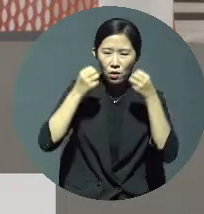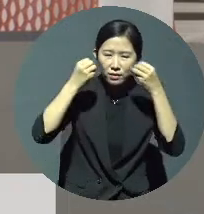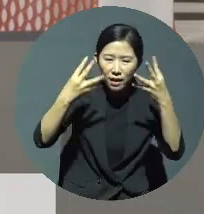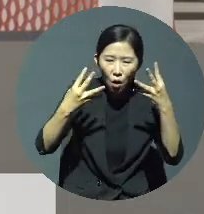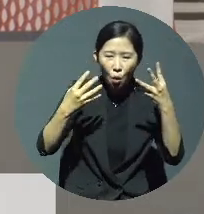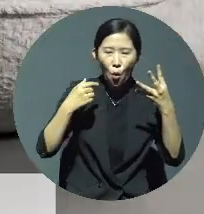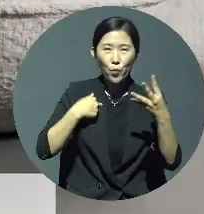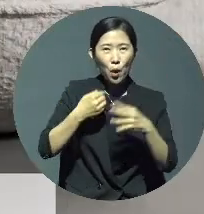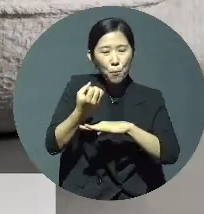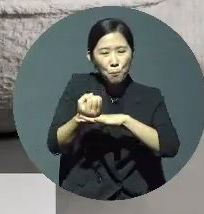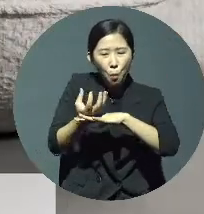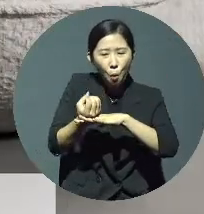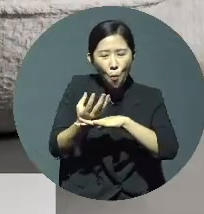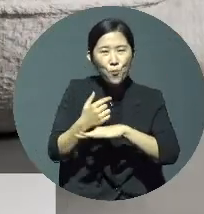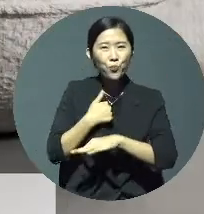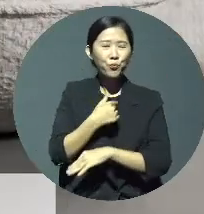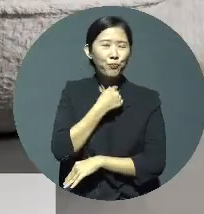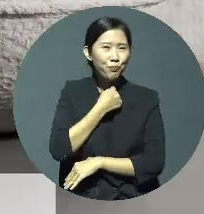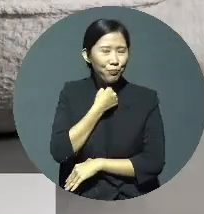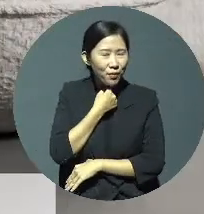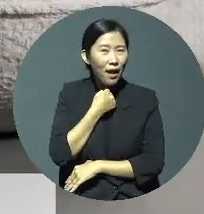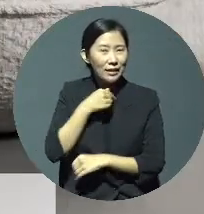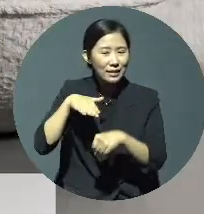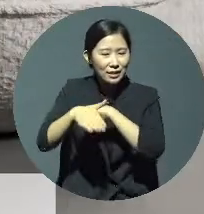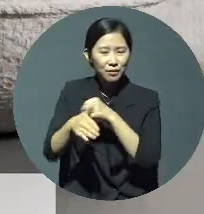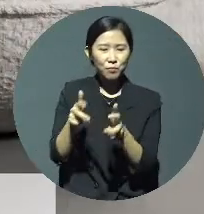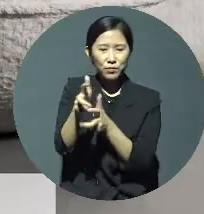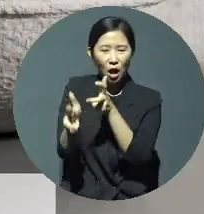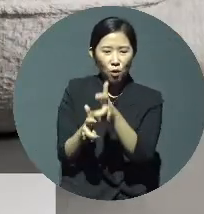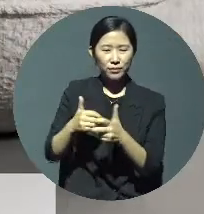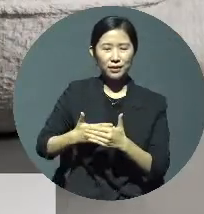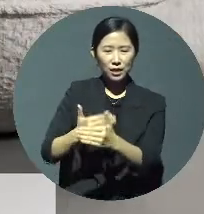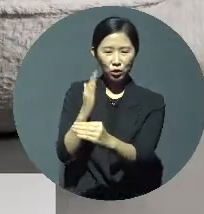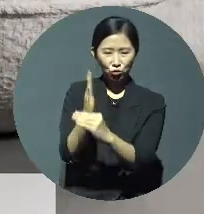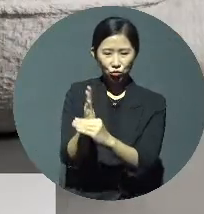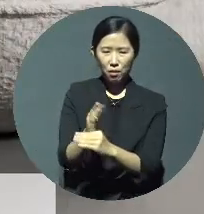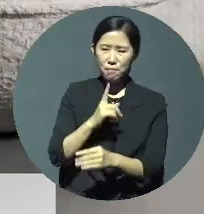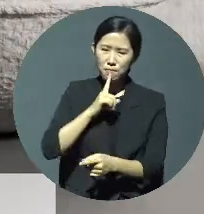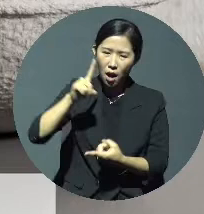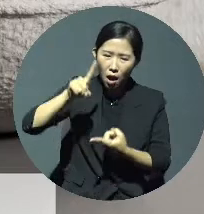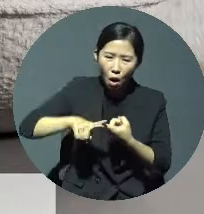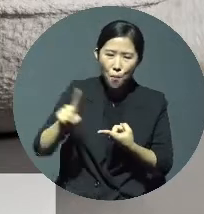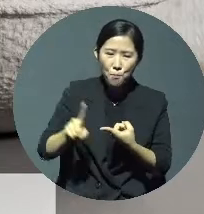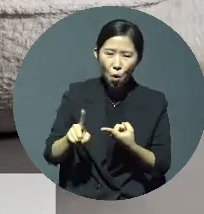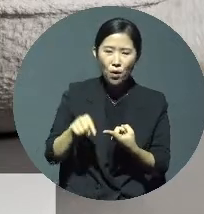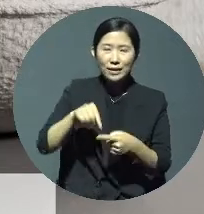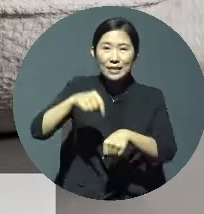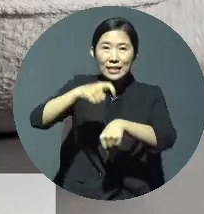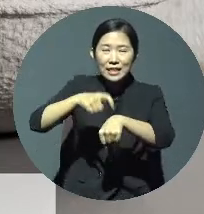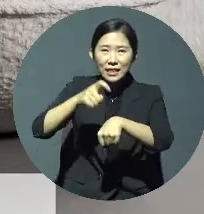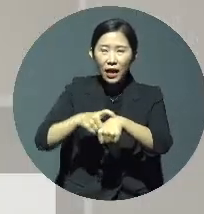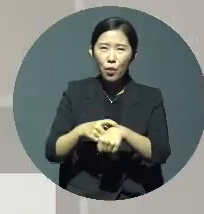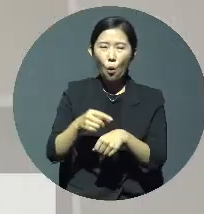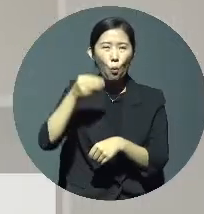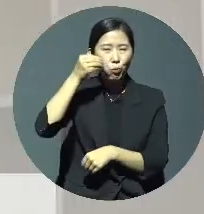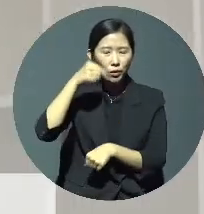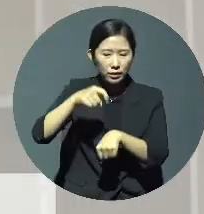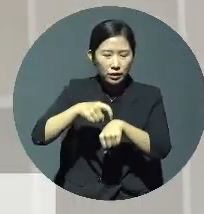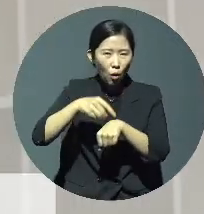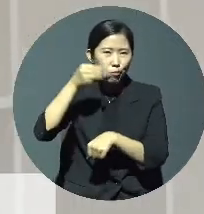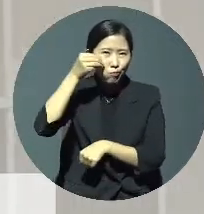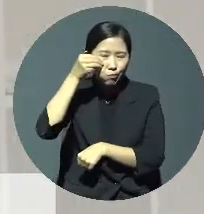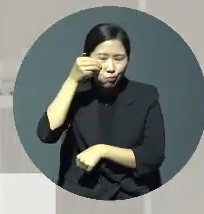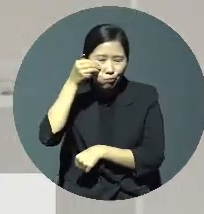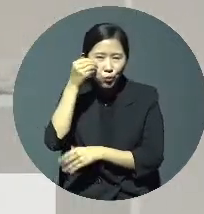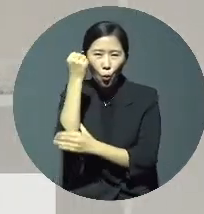might consider to be new heirlooms, meaning things you keep for a really long amount of time. That might be beautiful objects you